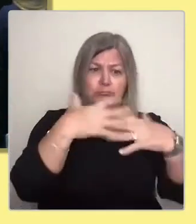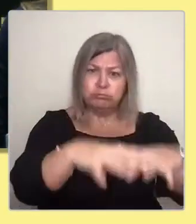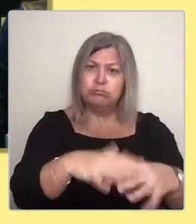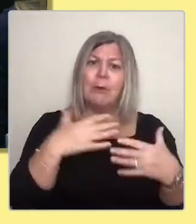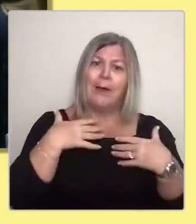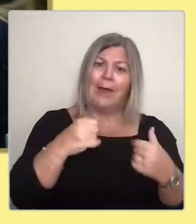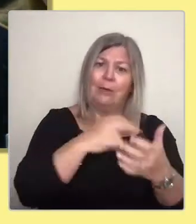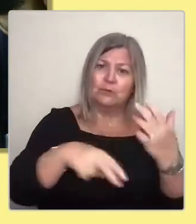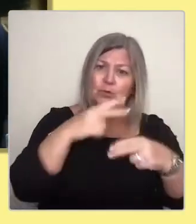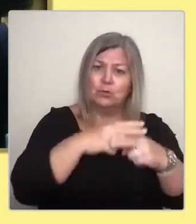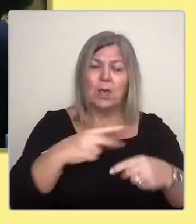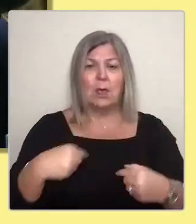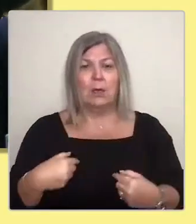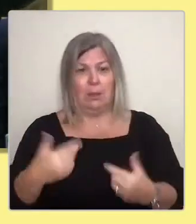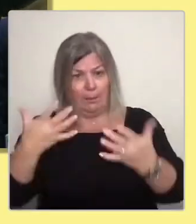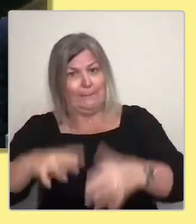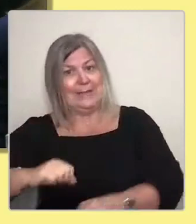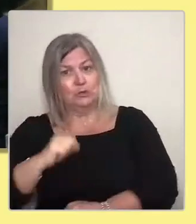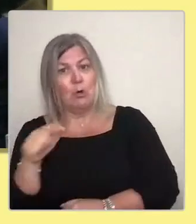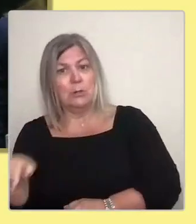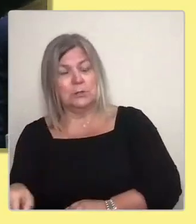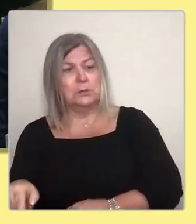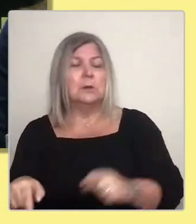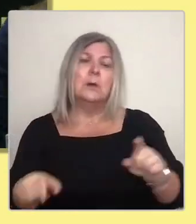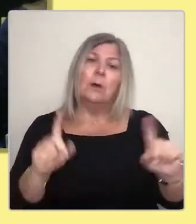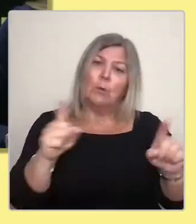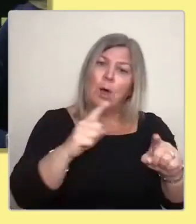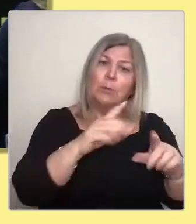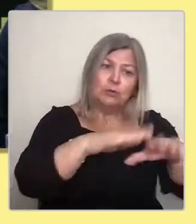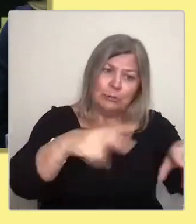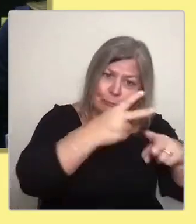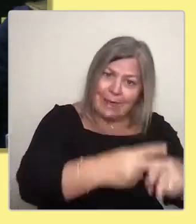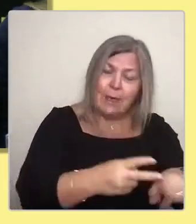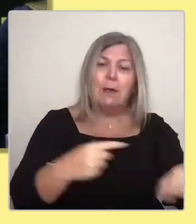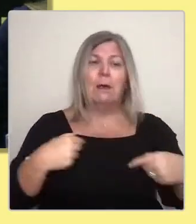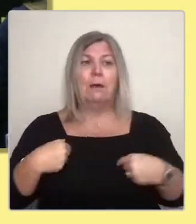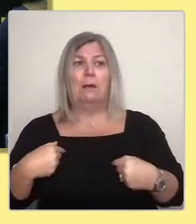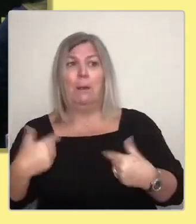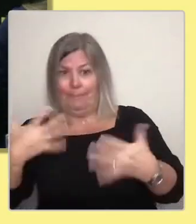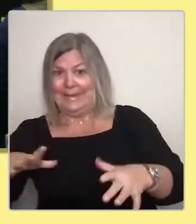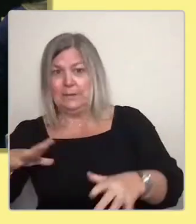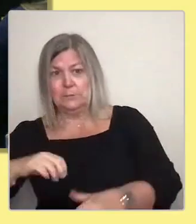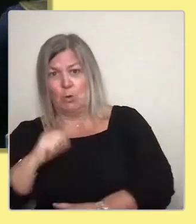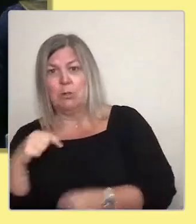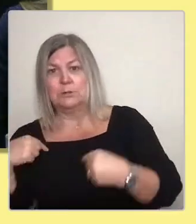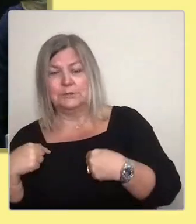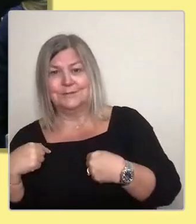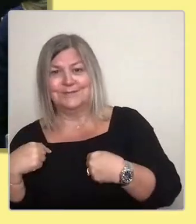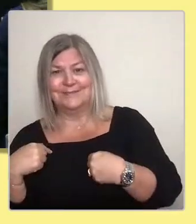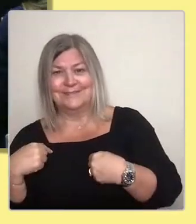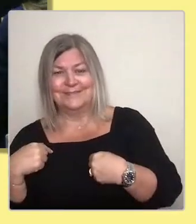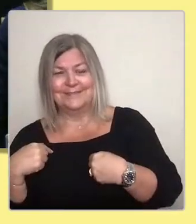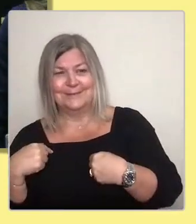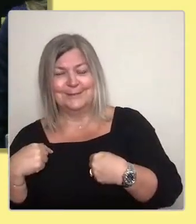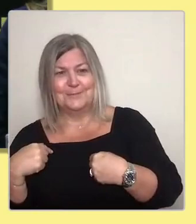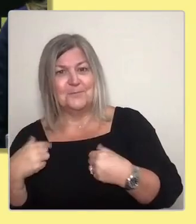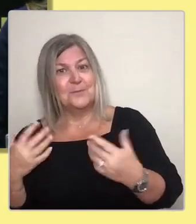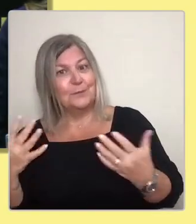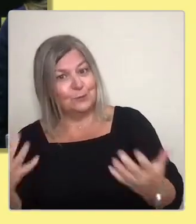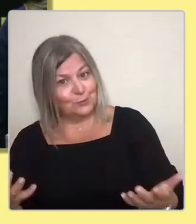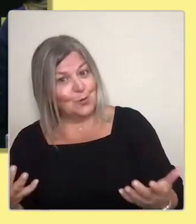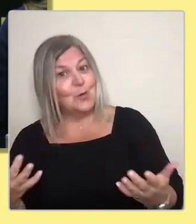that. Do you not think it's about time that we expanded childcare? Already done that as well. So the point is that we have to be able